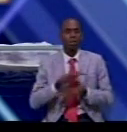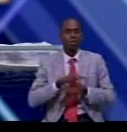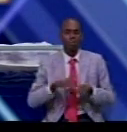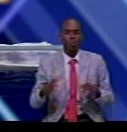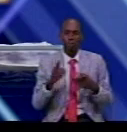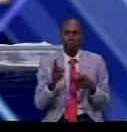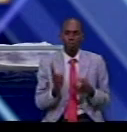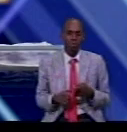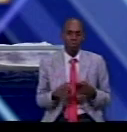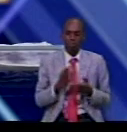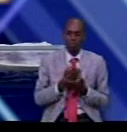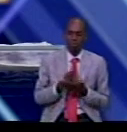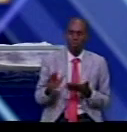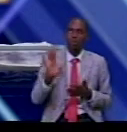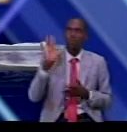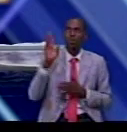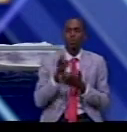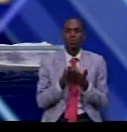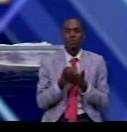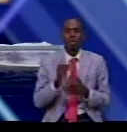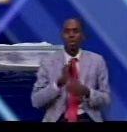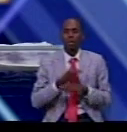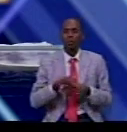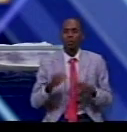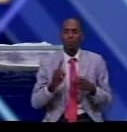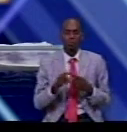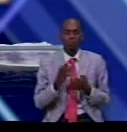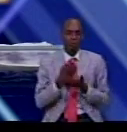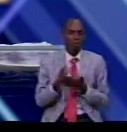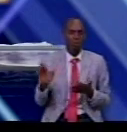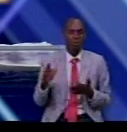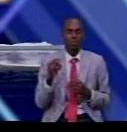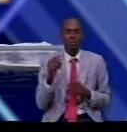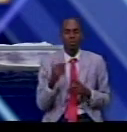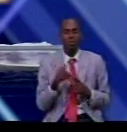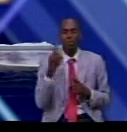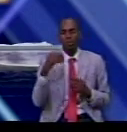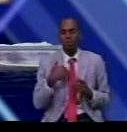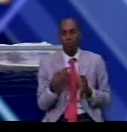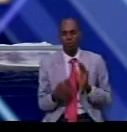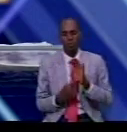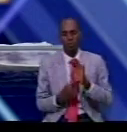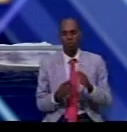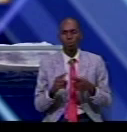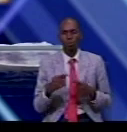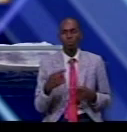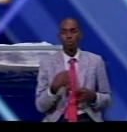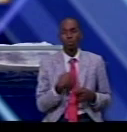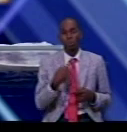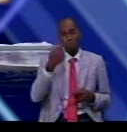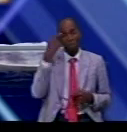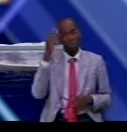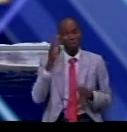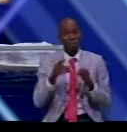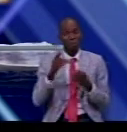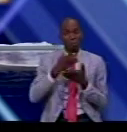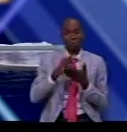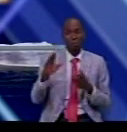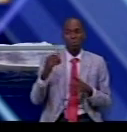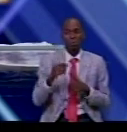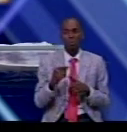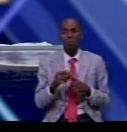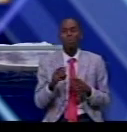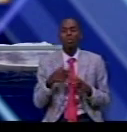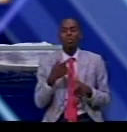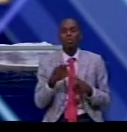your truth. I don't want to resist the word you are showing to me. Because if you do that, you oppose the